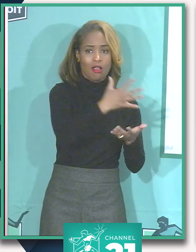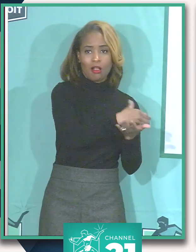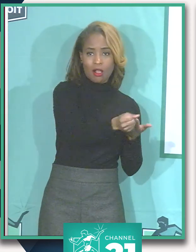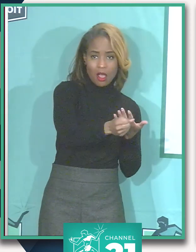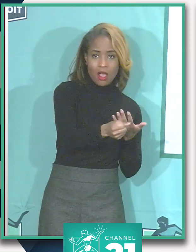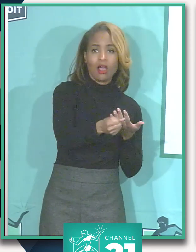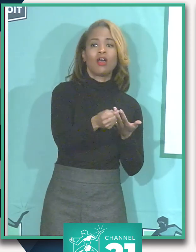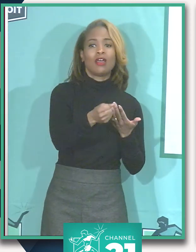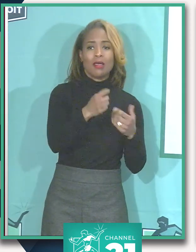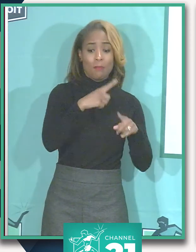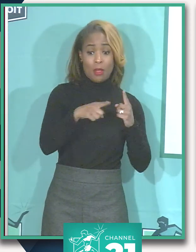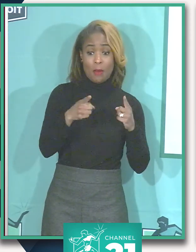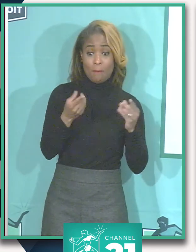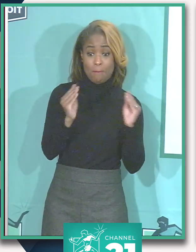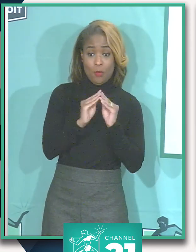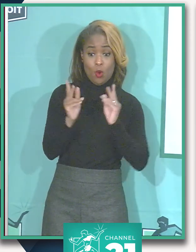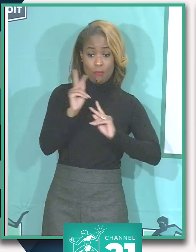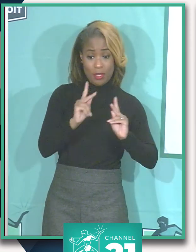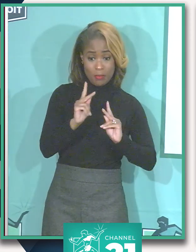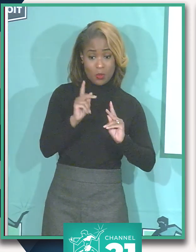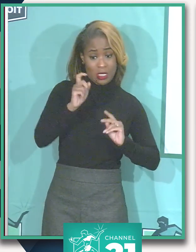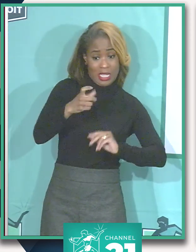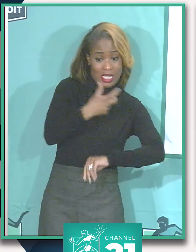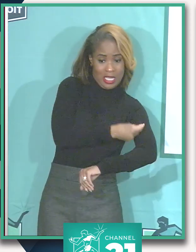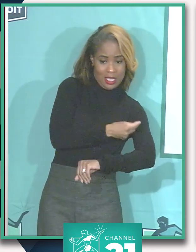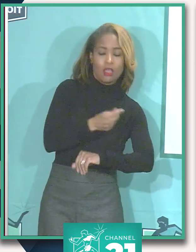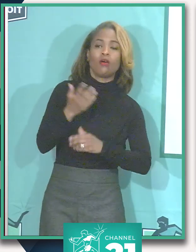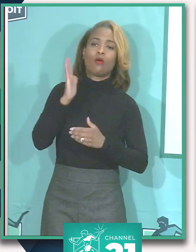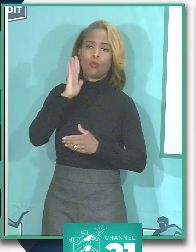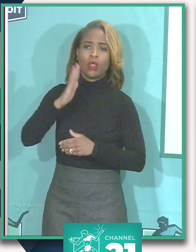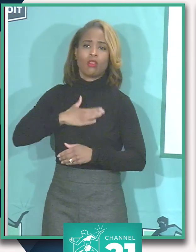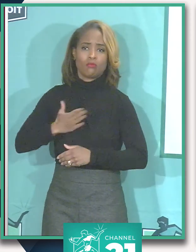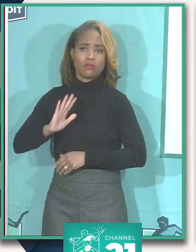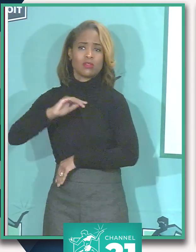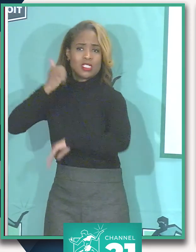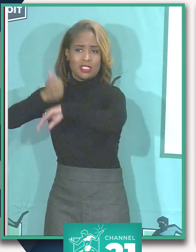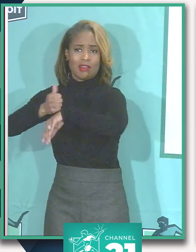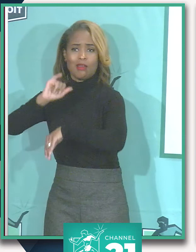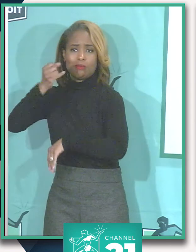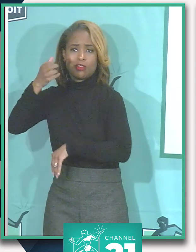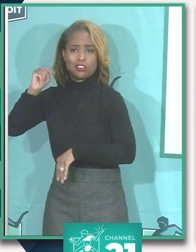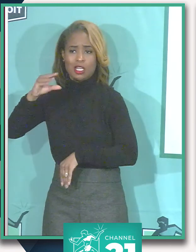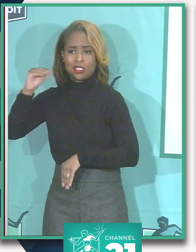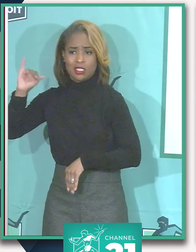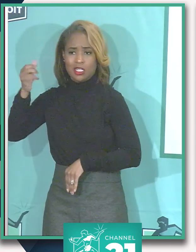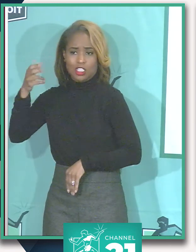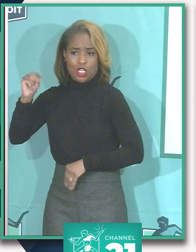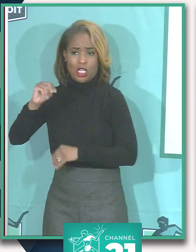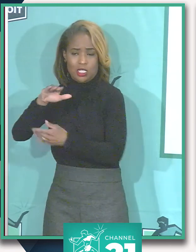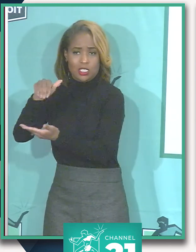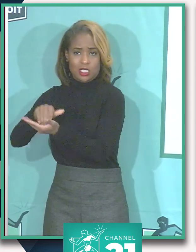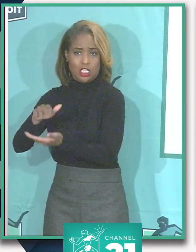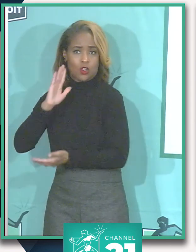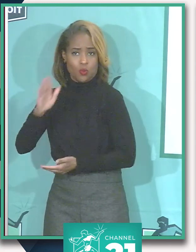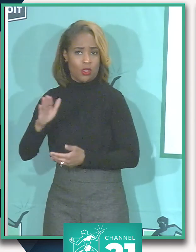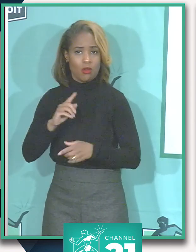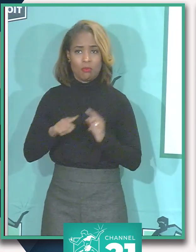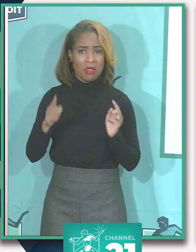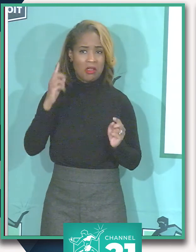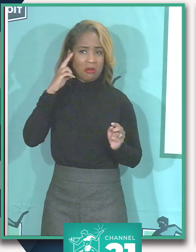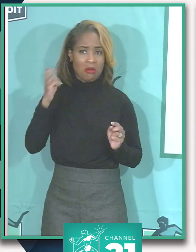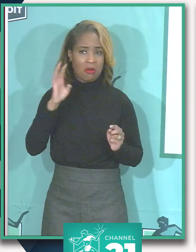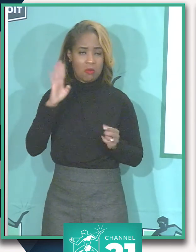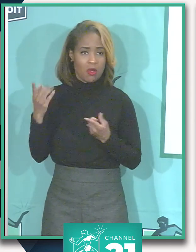point, we'll set up a Johnson & Johnson center. I don't see that in the next couple of weeks. Okay. One question on a slightly different